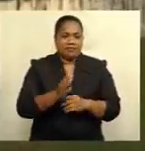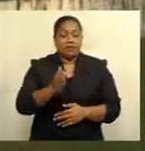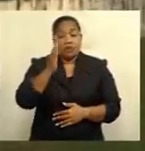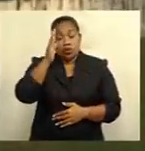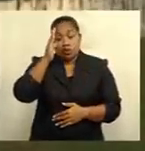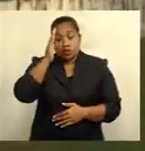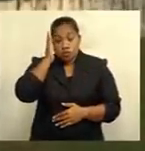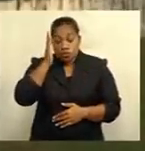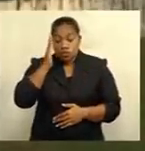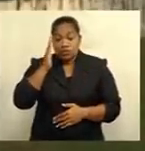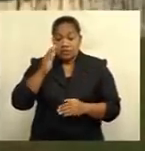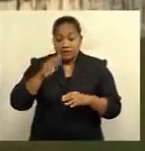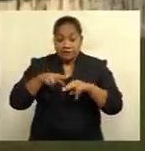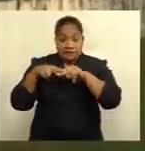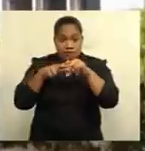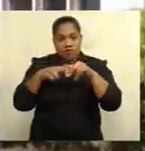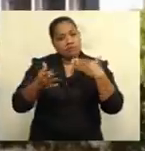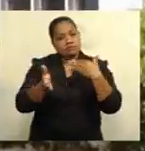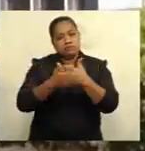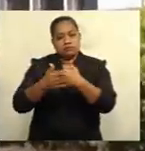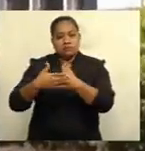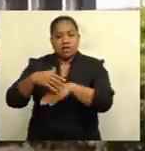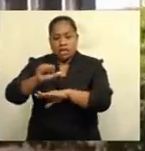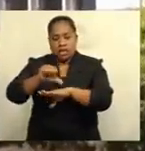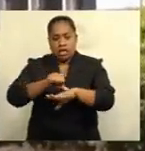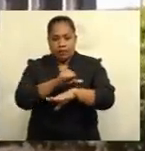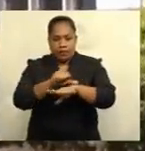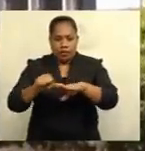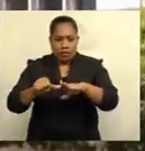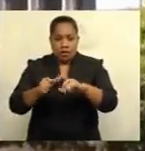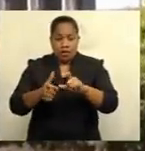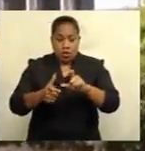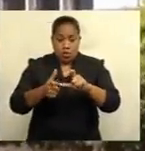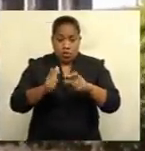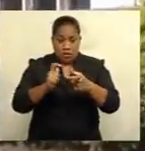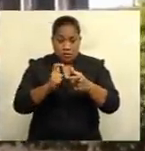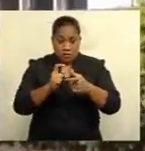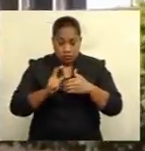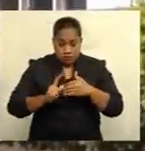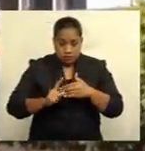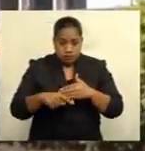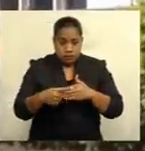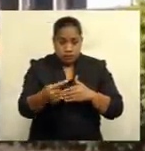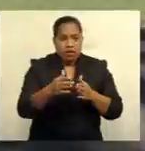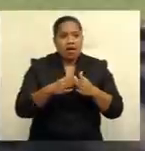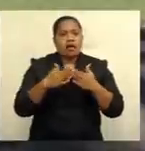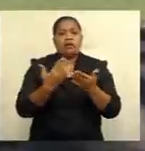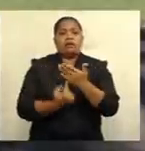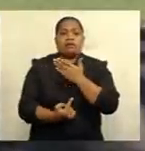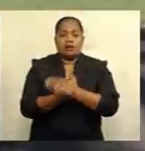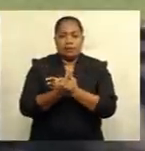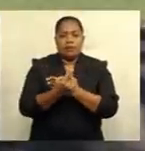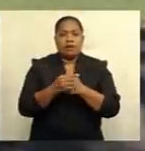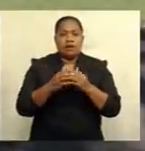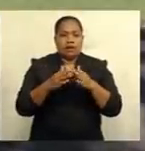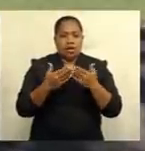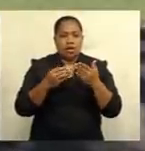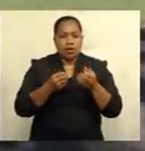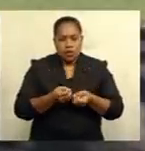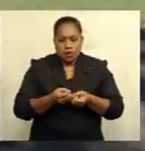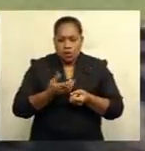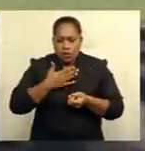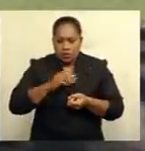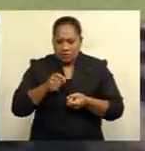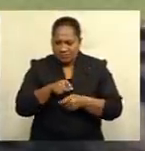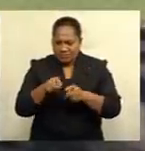closed in April, but as the crisis evolves, stakeholders have come up with plans to ensure students don't lose